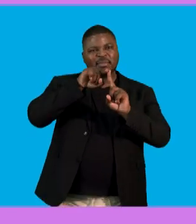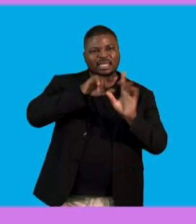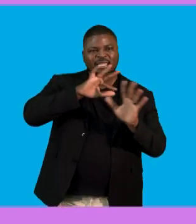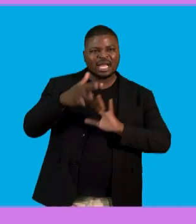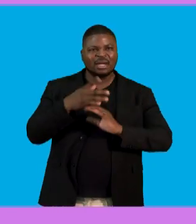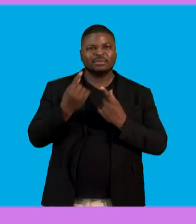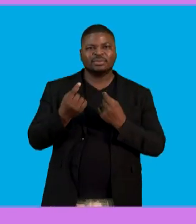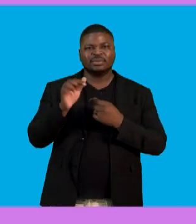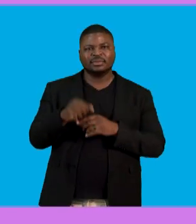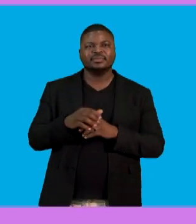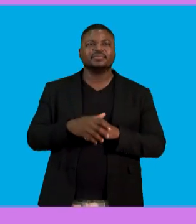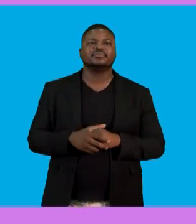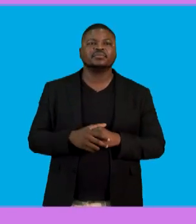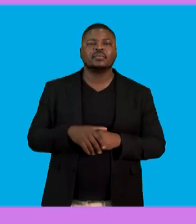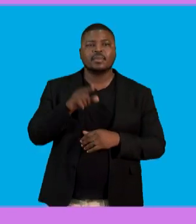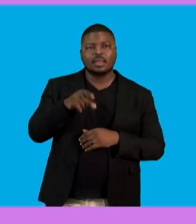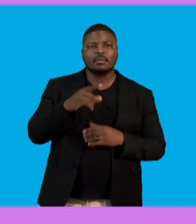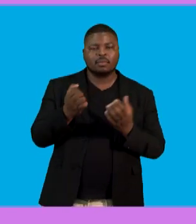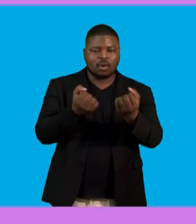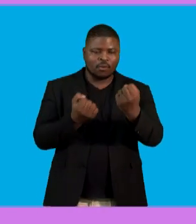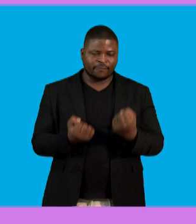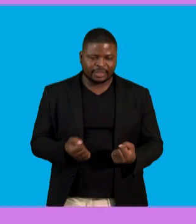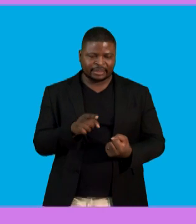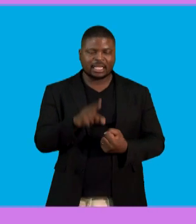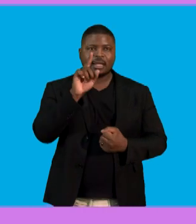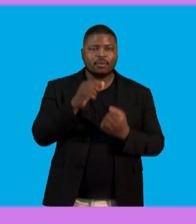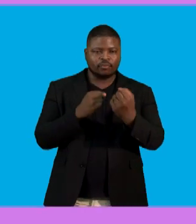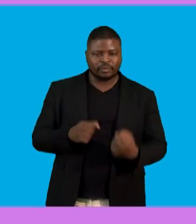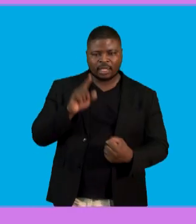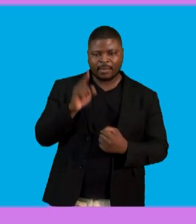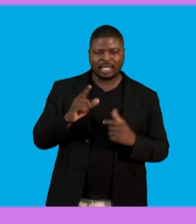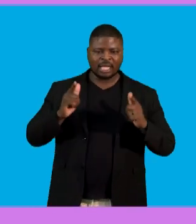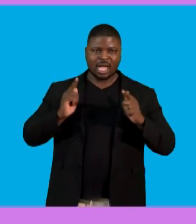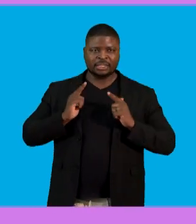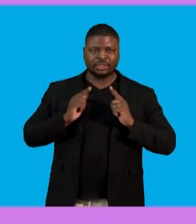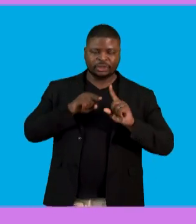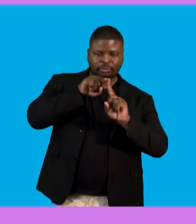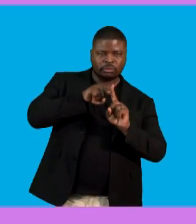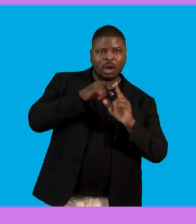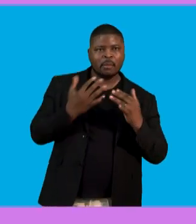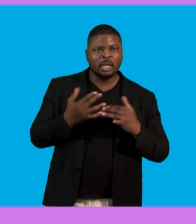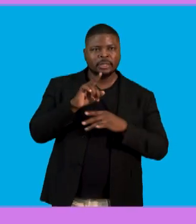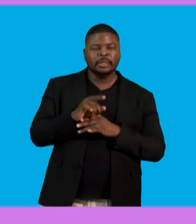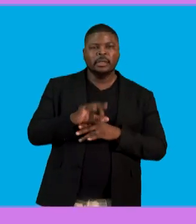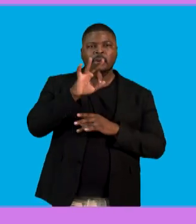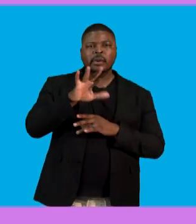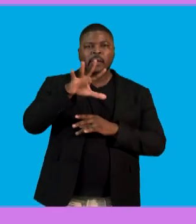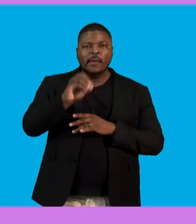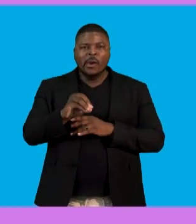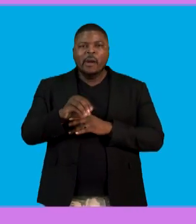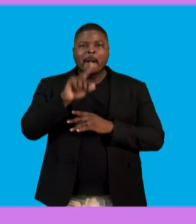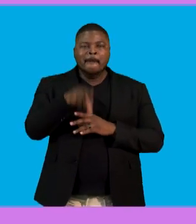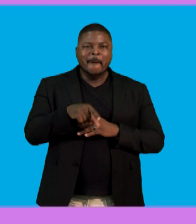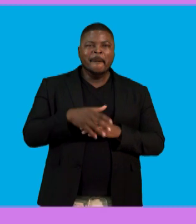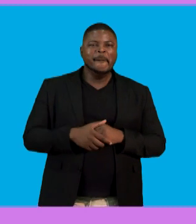oven preheated? The oven should be preheated at 350 degrees Fahrenheit. Then you write 350